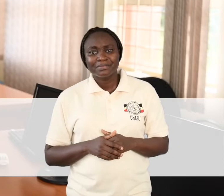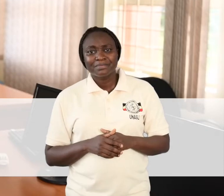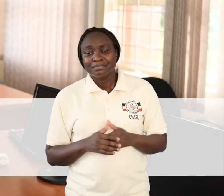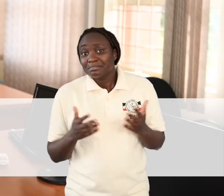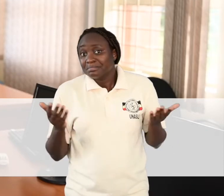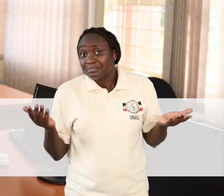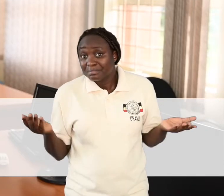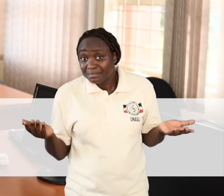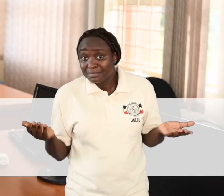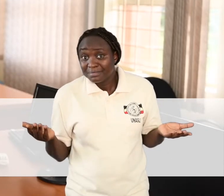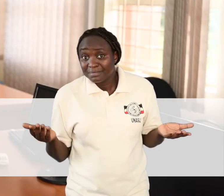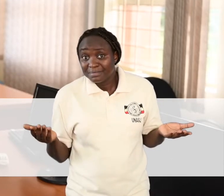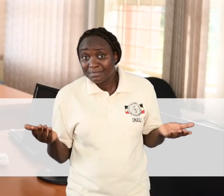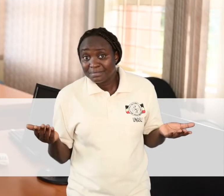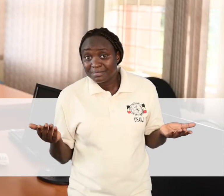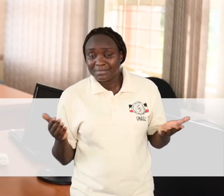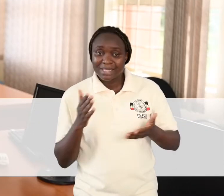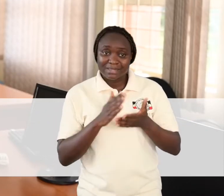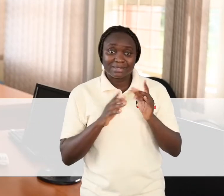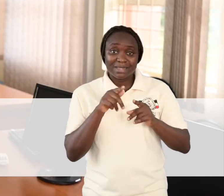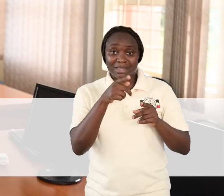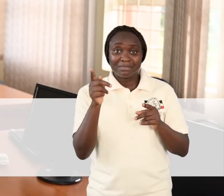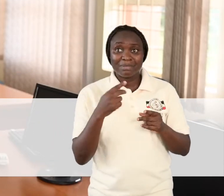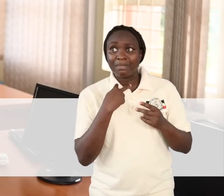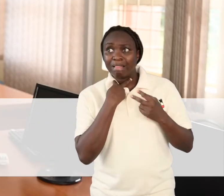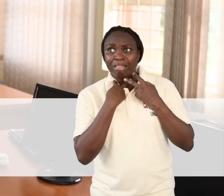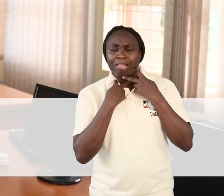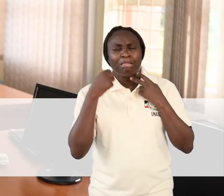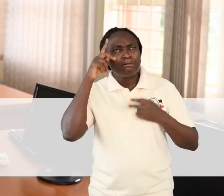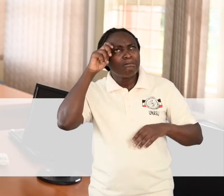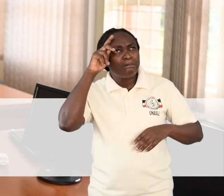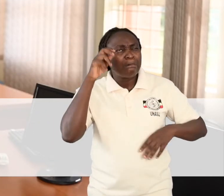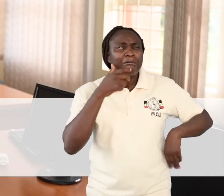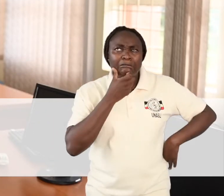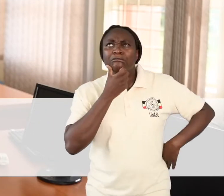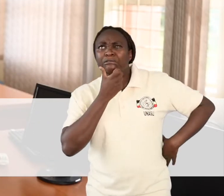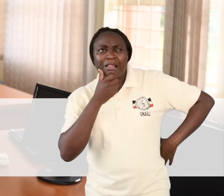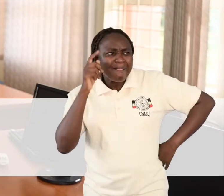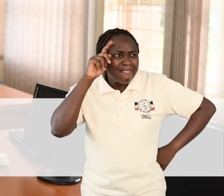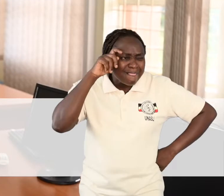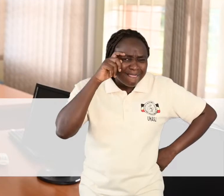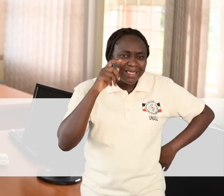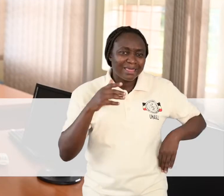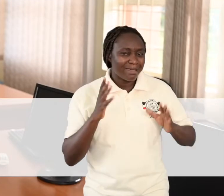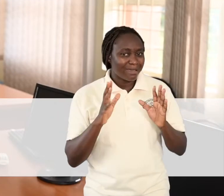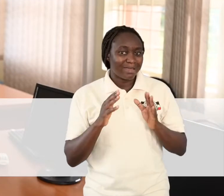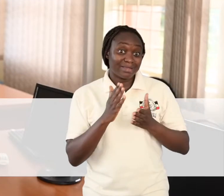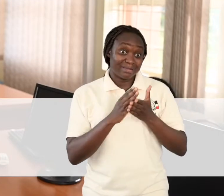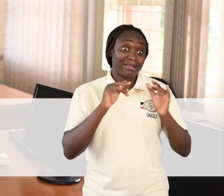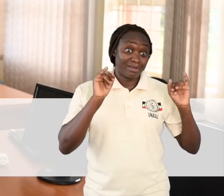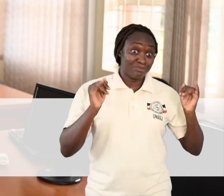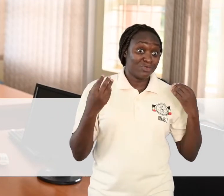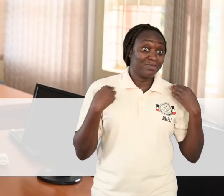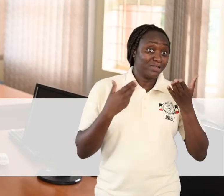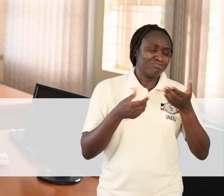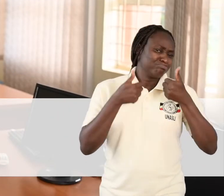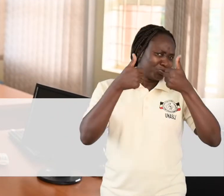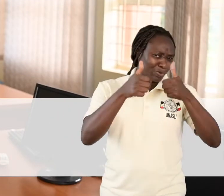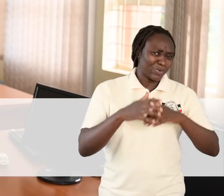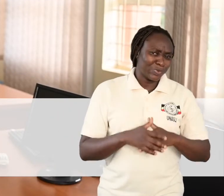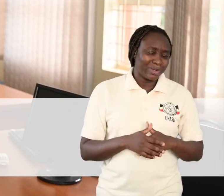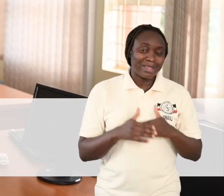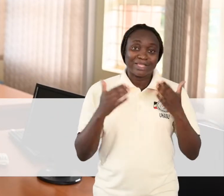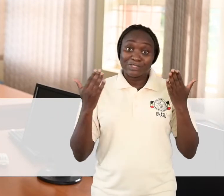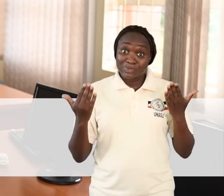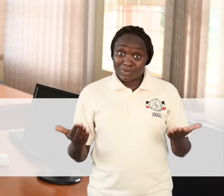Okay. Some people are stuck. Thanks to those who have tried. Now,